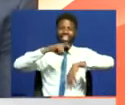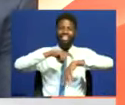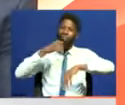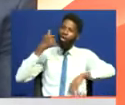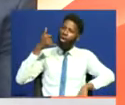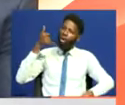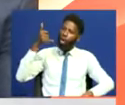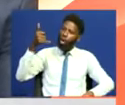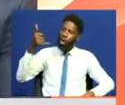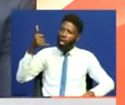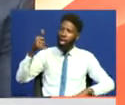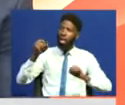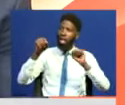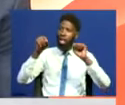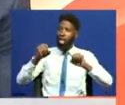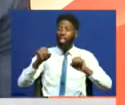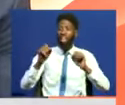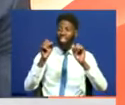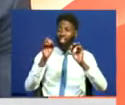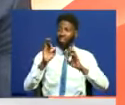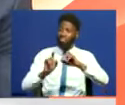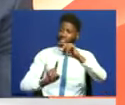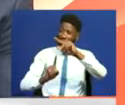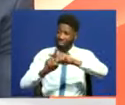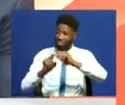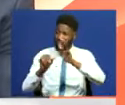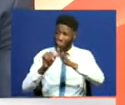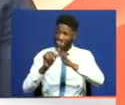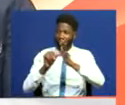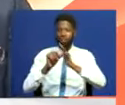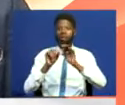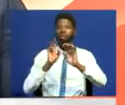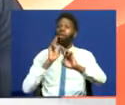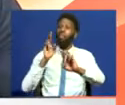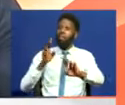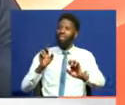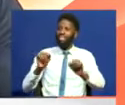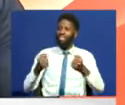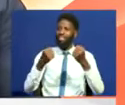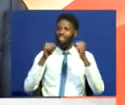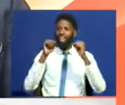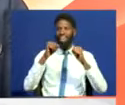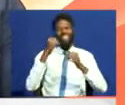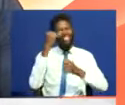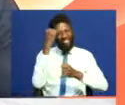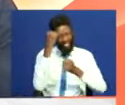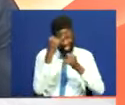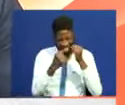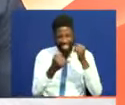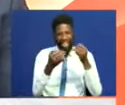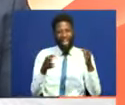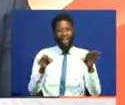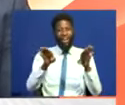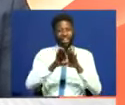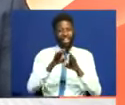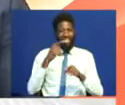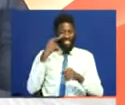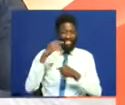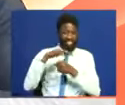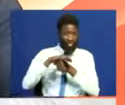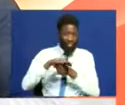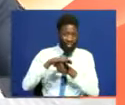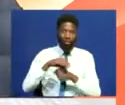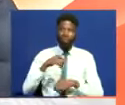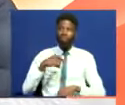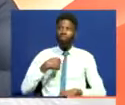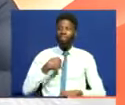that are coming, okay. that they are able to report and be safe. And perhaps in closing, finally. As I am seeing the pressure, yes. I would